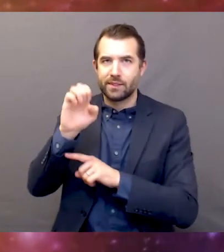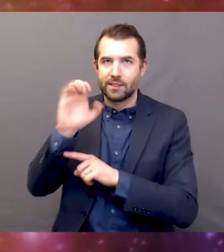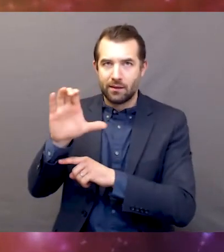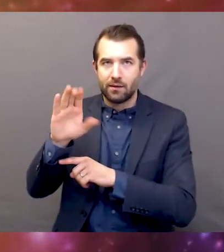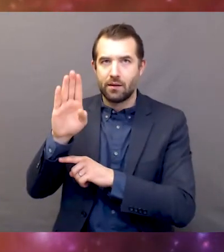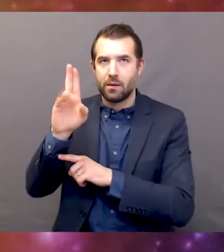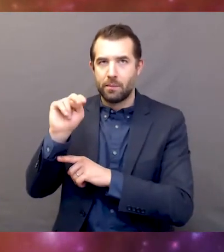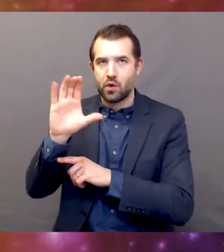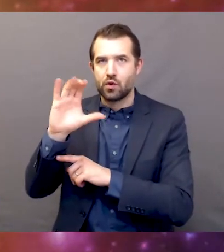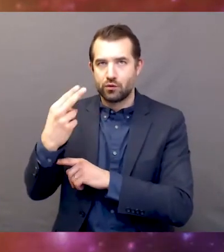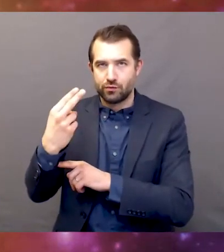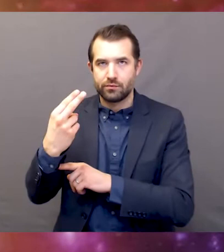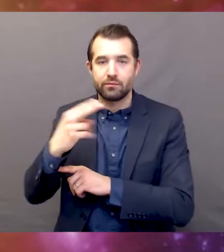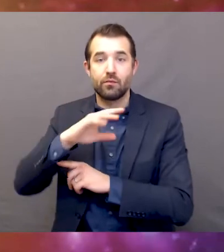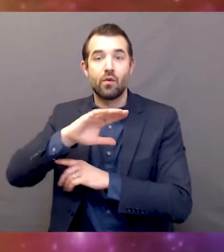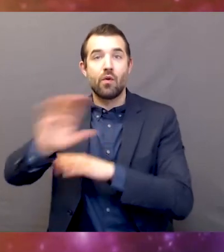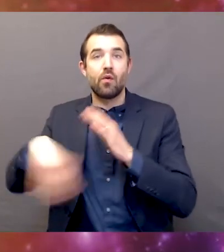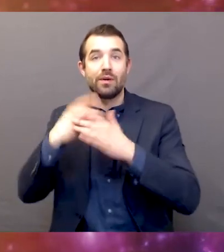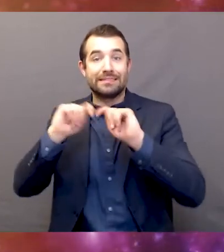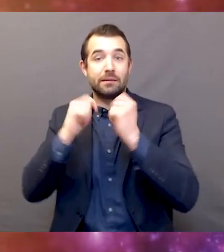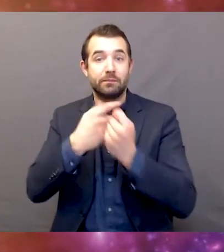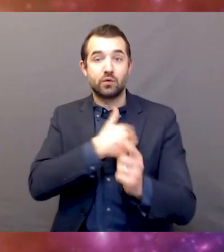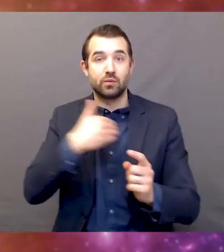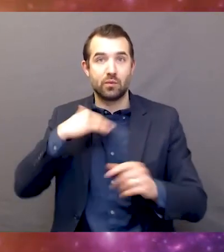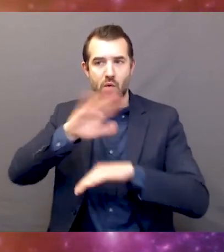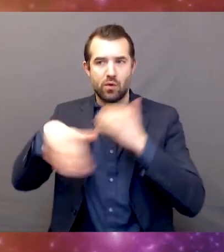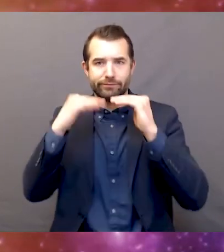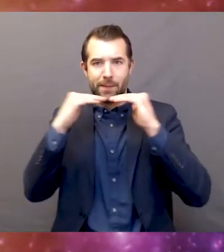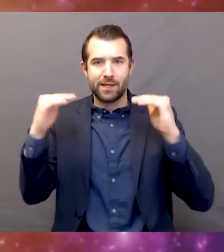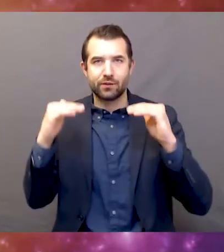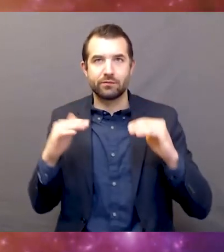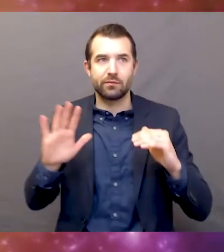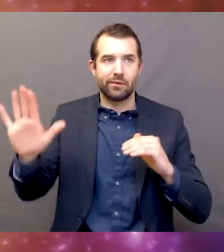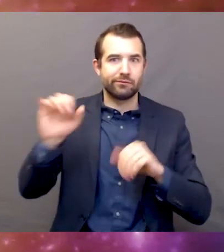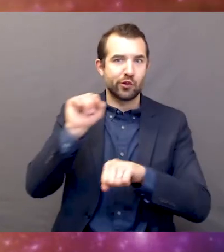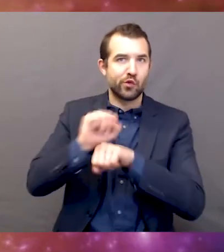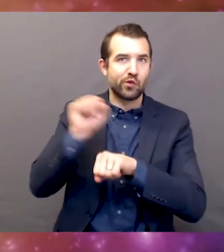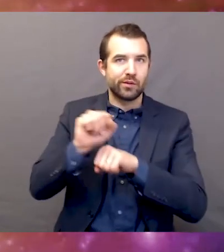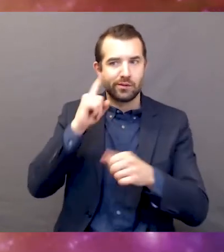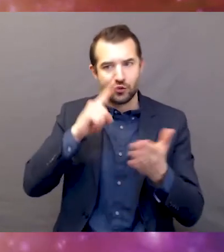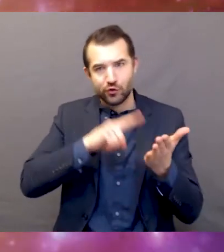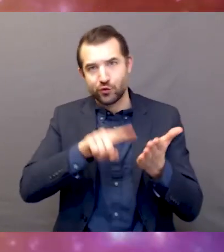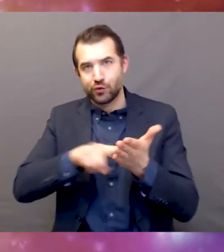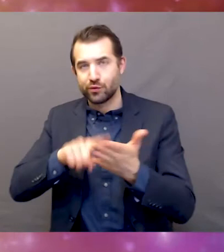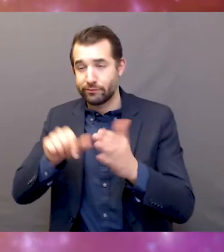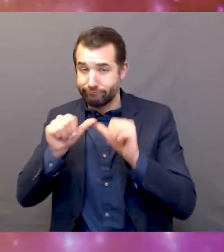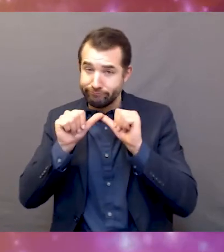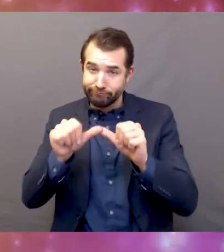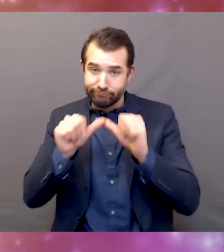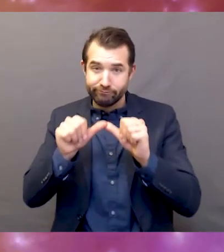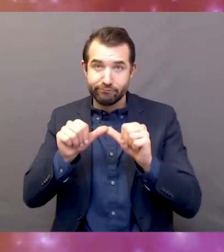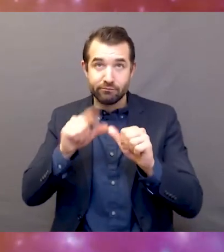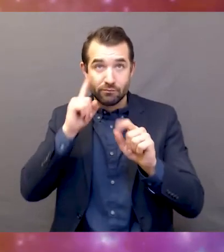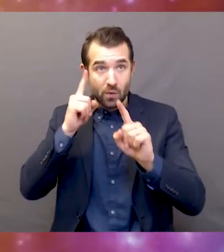and all of the administrative team members throughout the institution at all levels whose work allows our research of all kinds to go forward